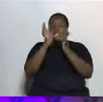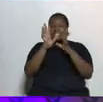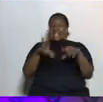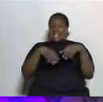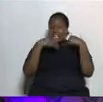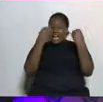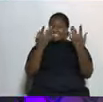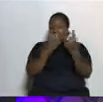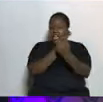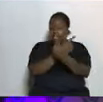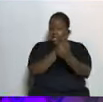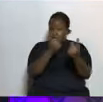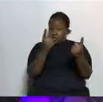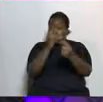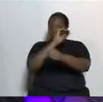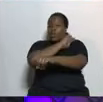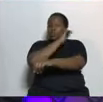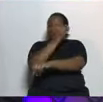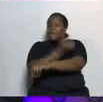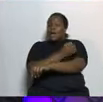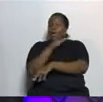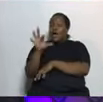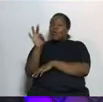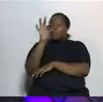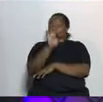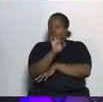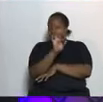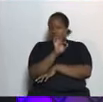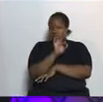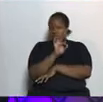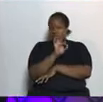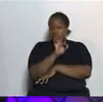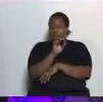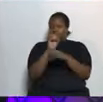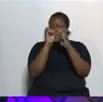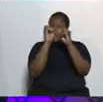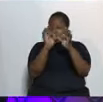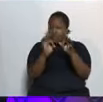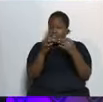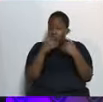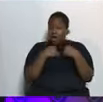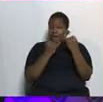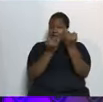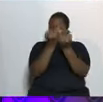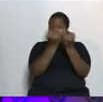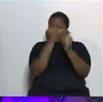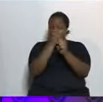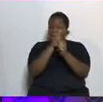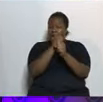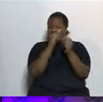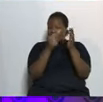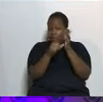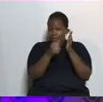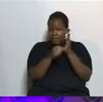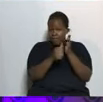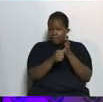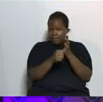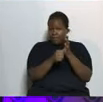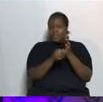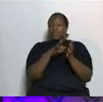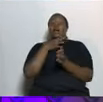you the power of choice. If you have a Sabbath work problem and you